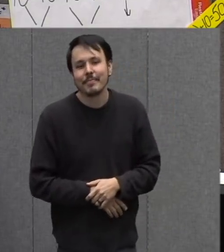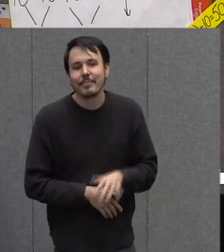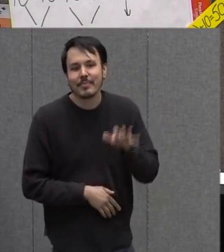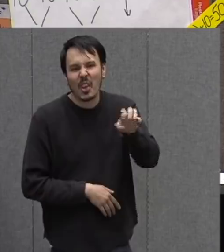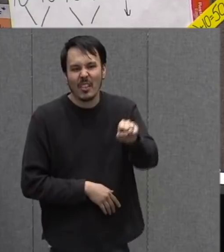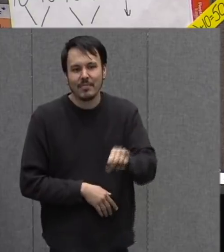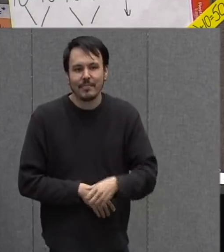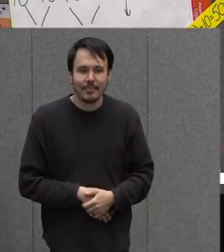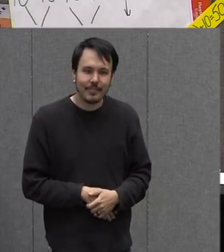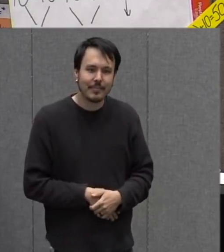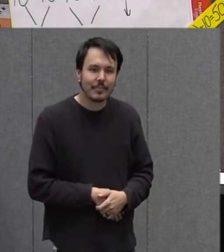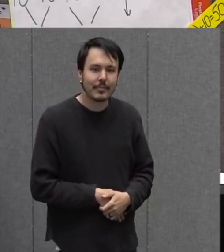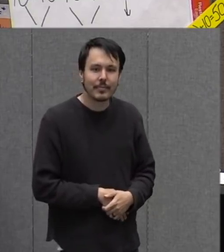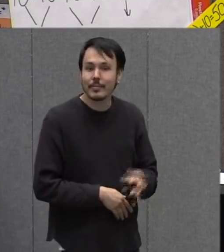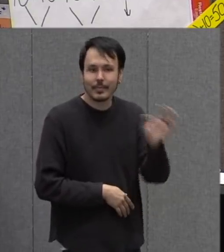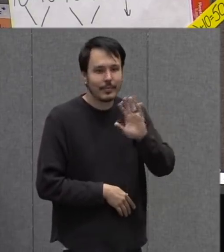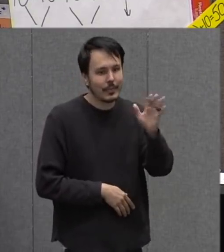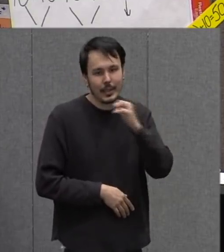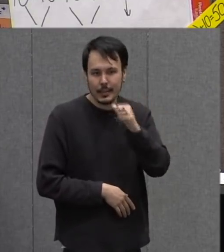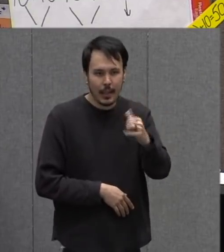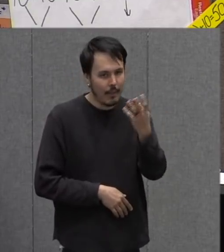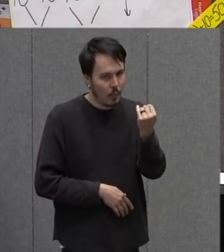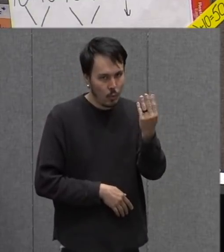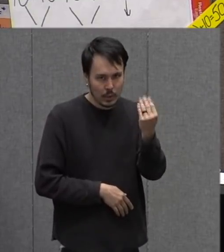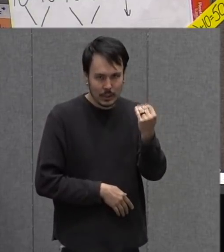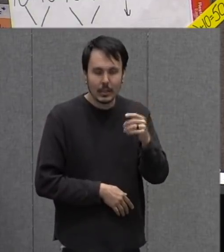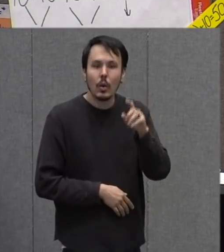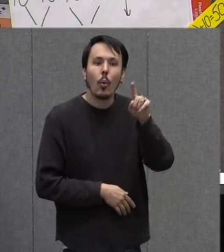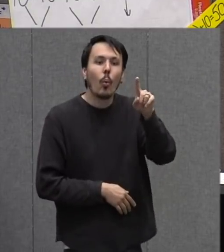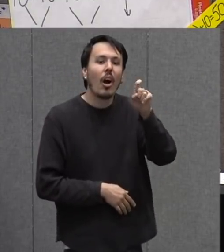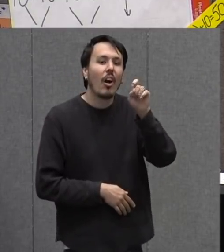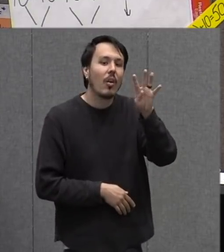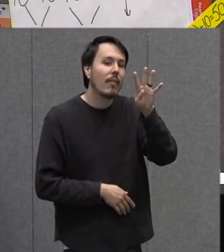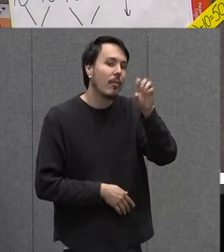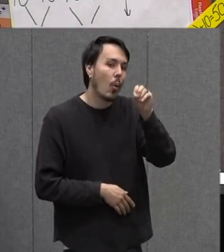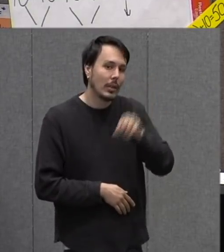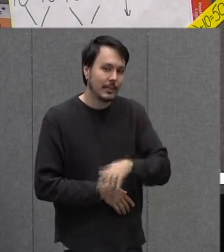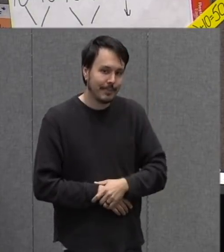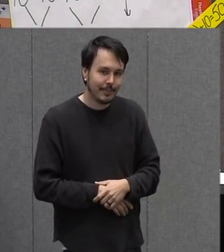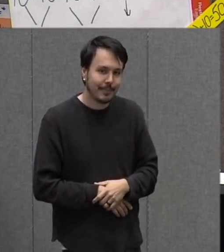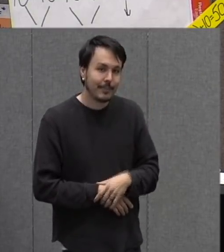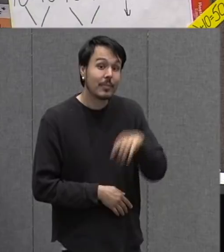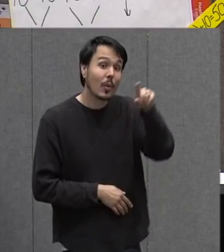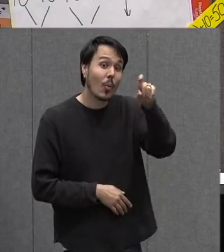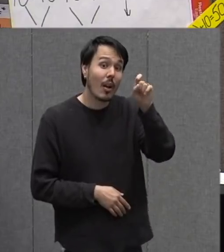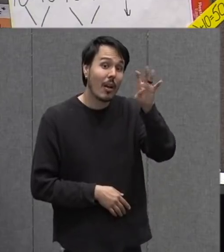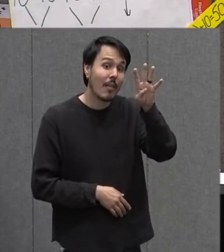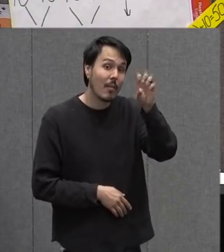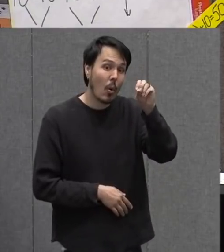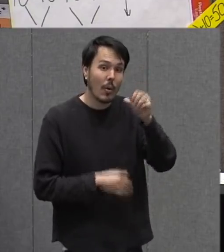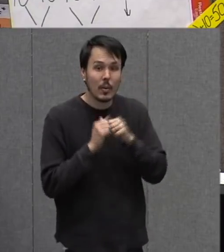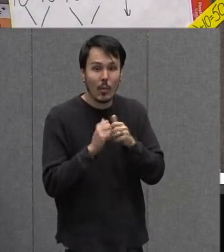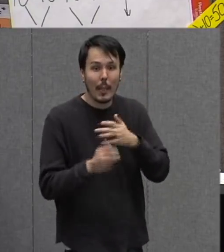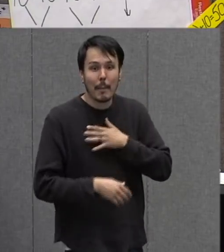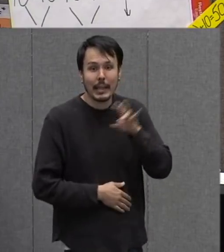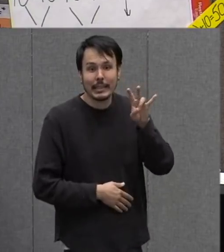Yep, a few of you caught me. It is not 14, it's 140. So we put that 140 with my